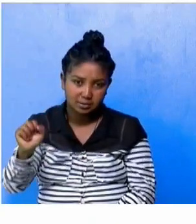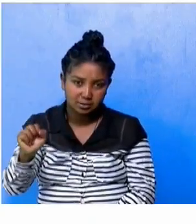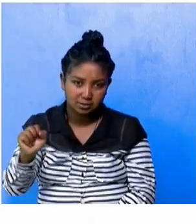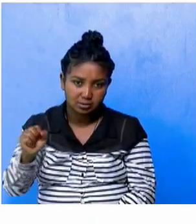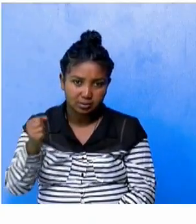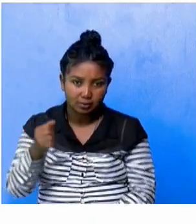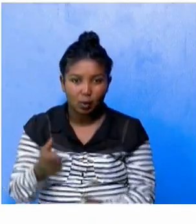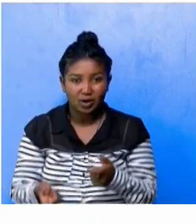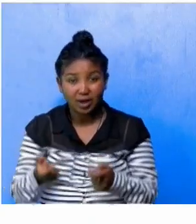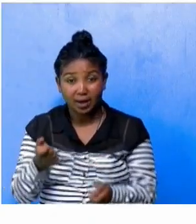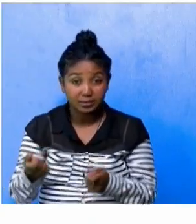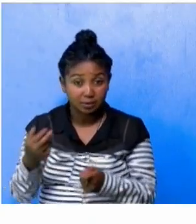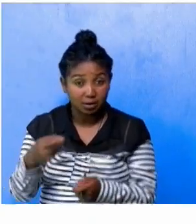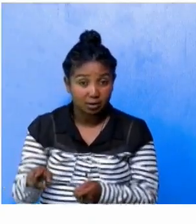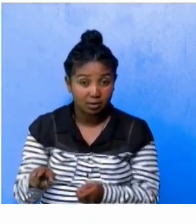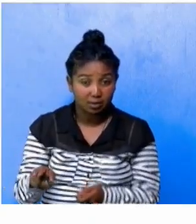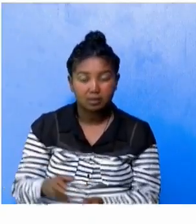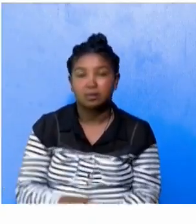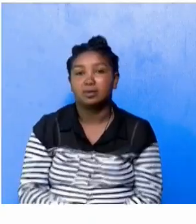are